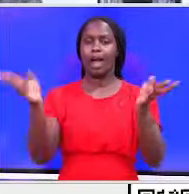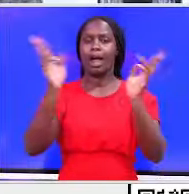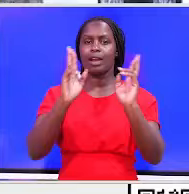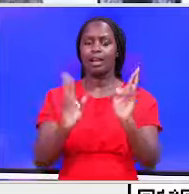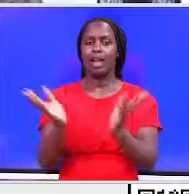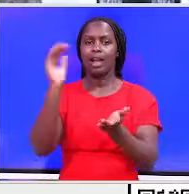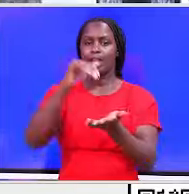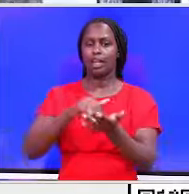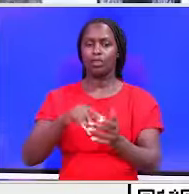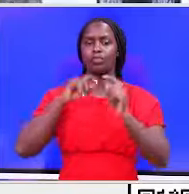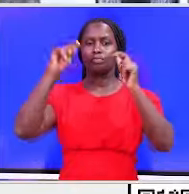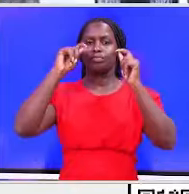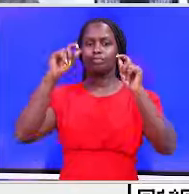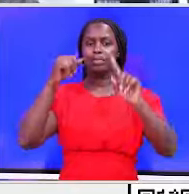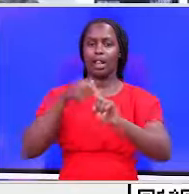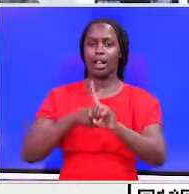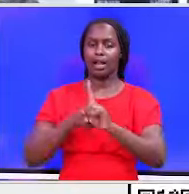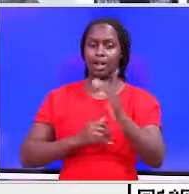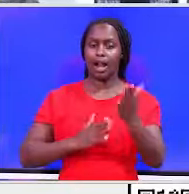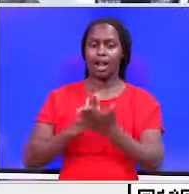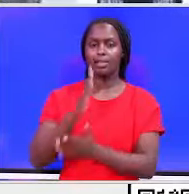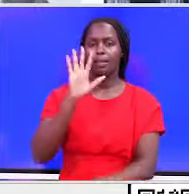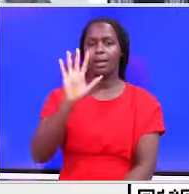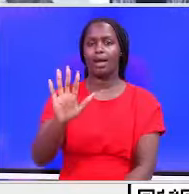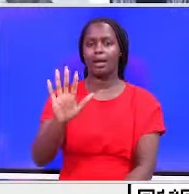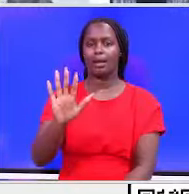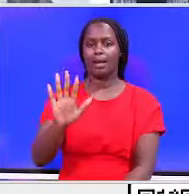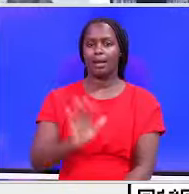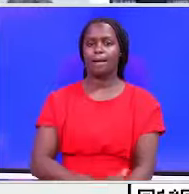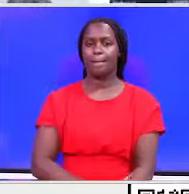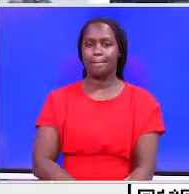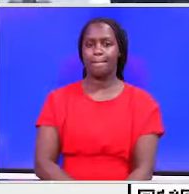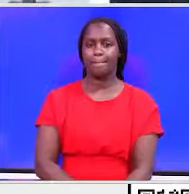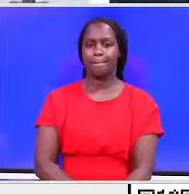march and fight for their rights. Anastasia Mkabi, TV 47, Nairobi.